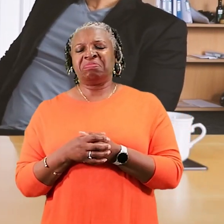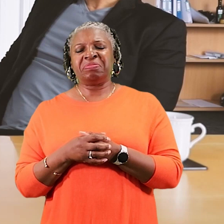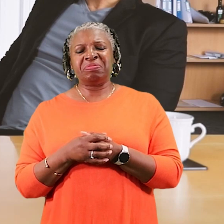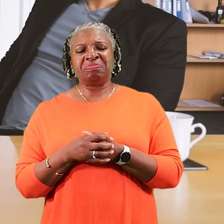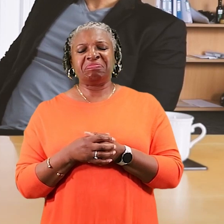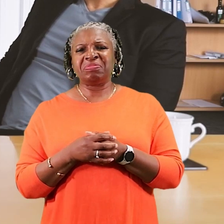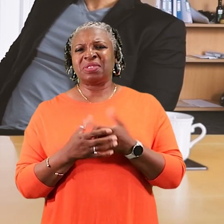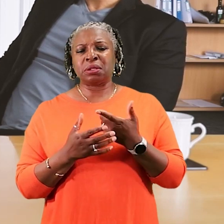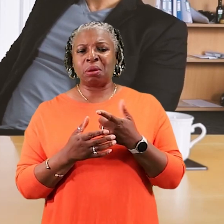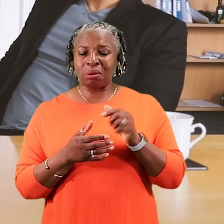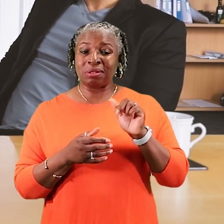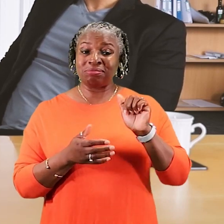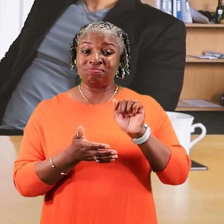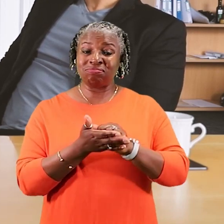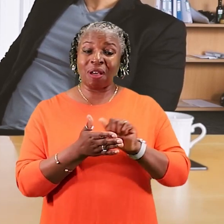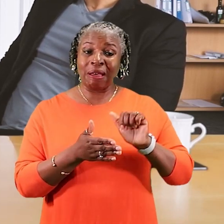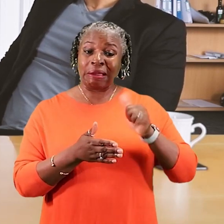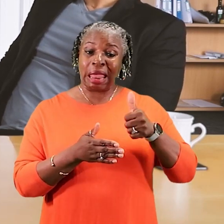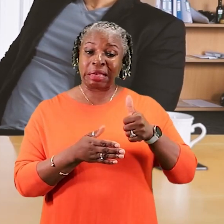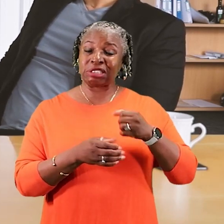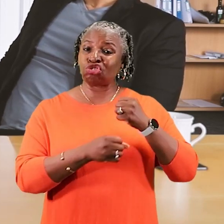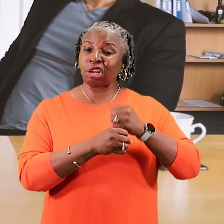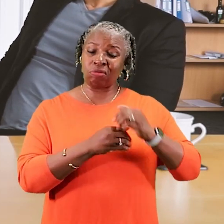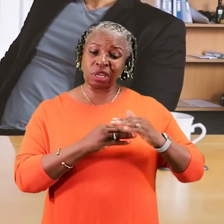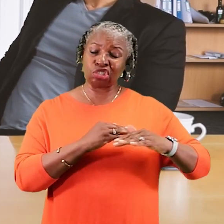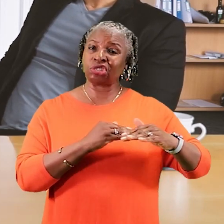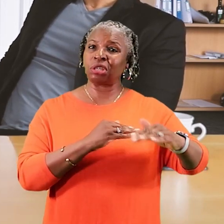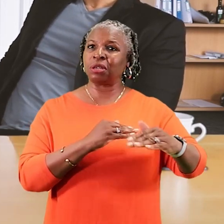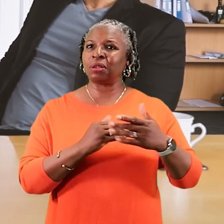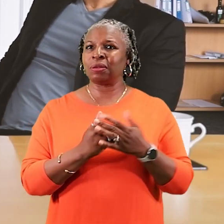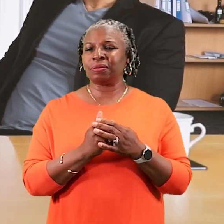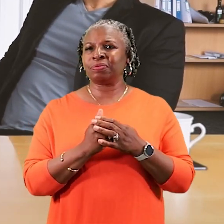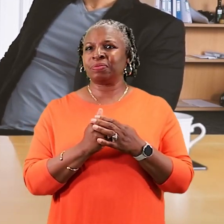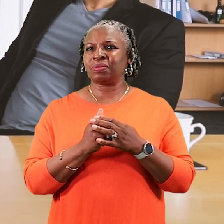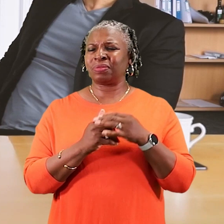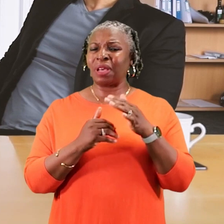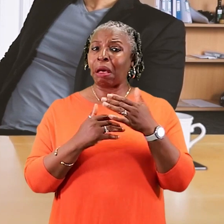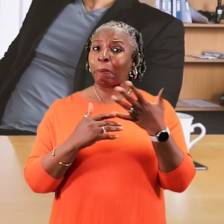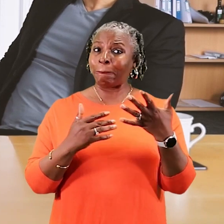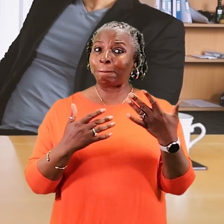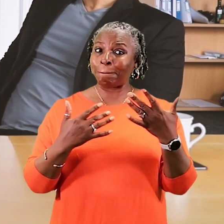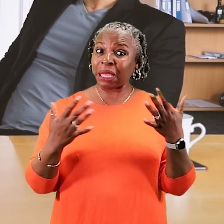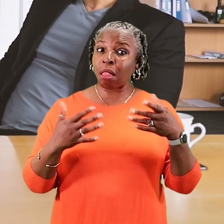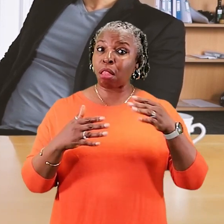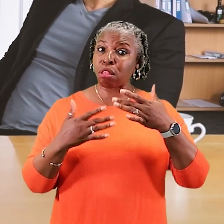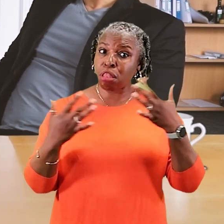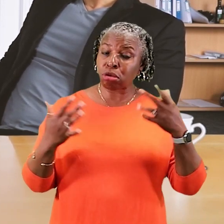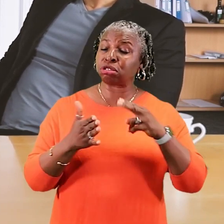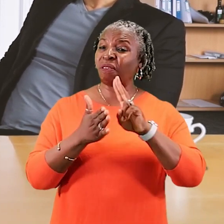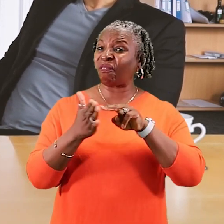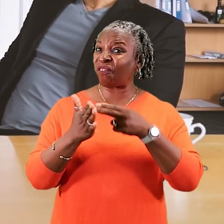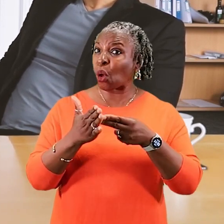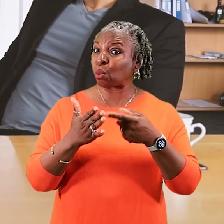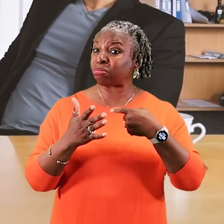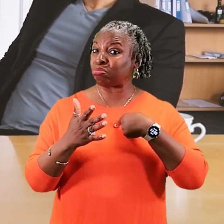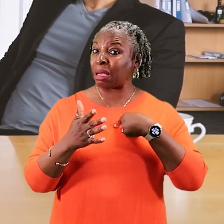worries us, doesn't it? And, where's our next generation coming from? I did get a lot of the young vote, and young people have spoken to me. I don't know